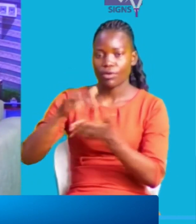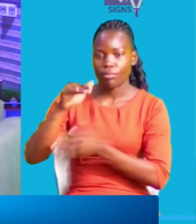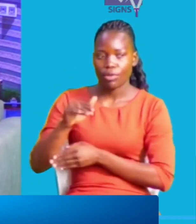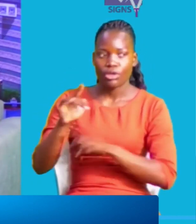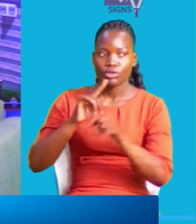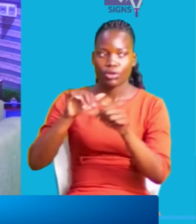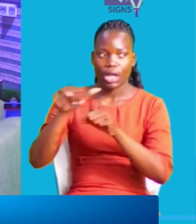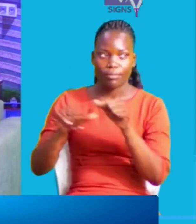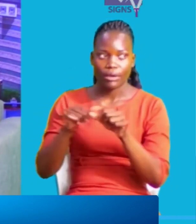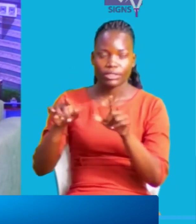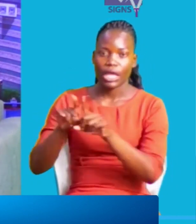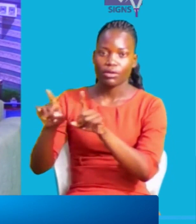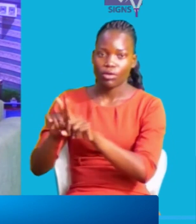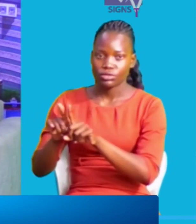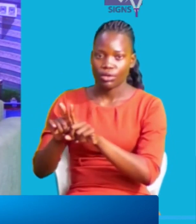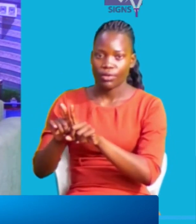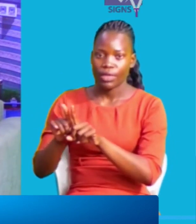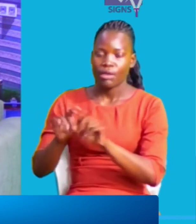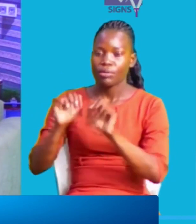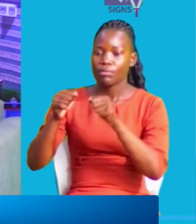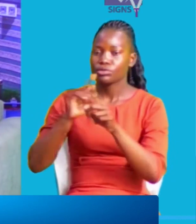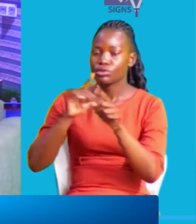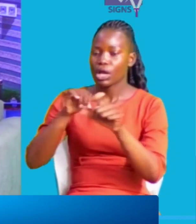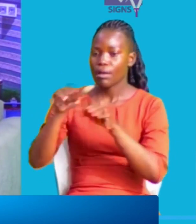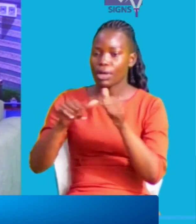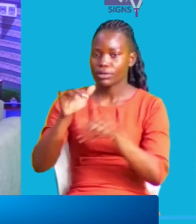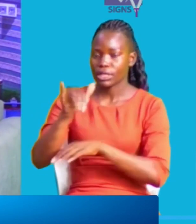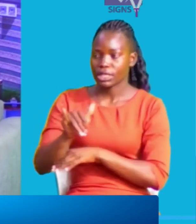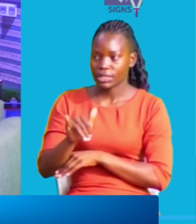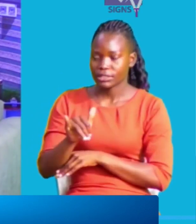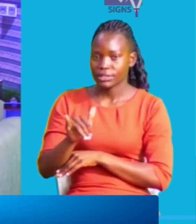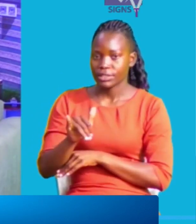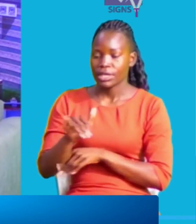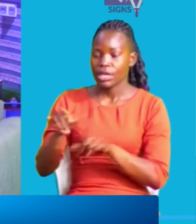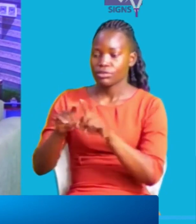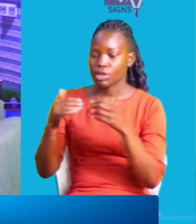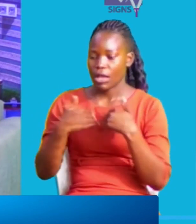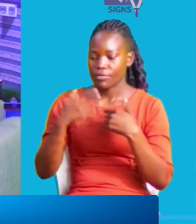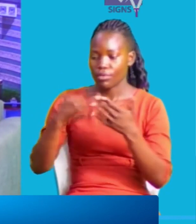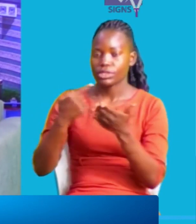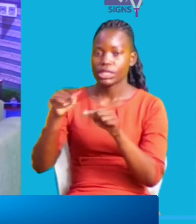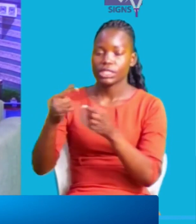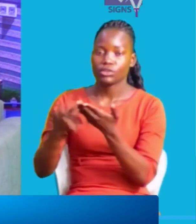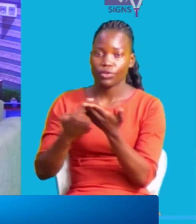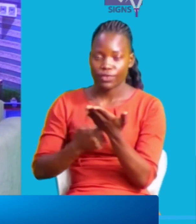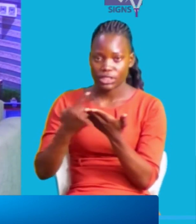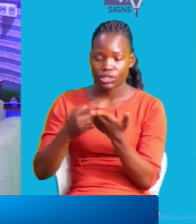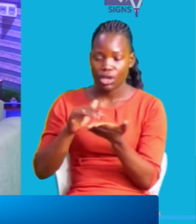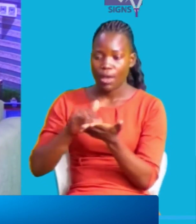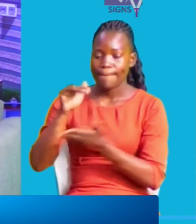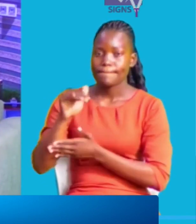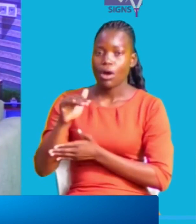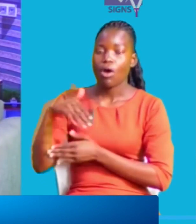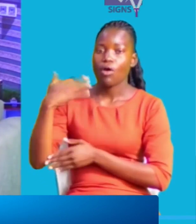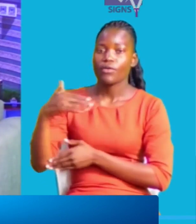Definitely there is need for more to talk about, and we'll definitely be talking about and we'll be having